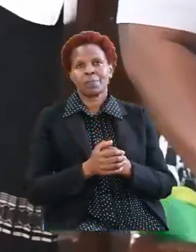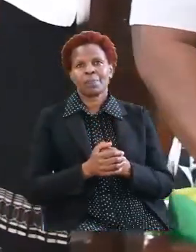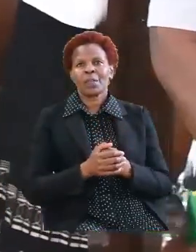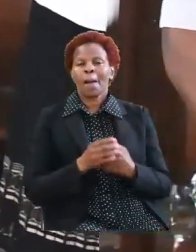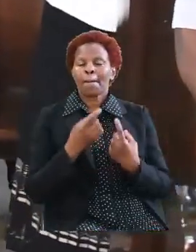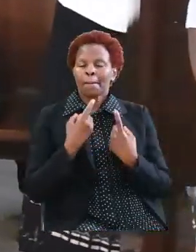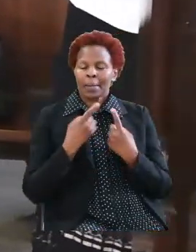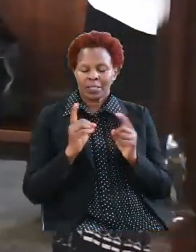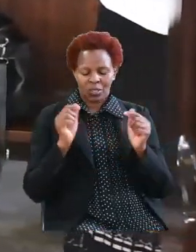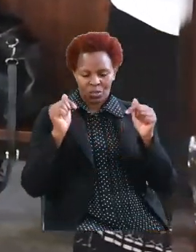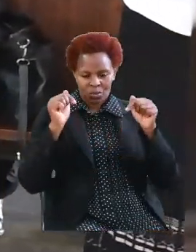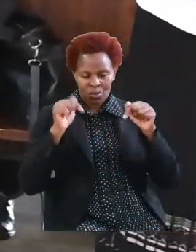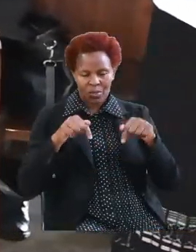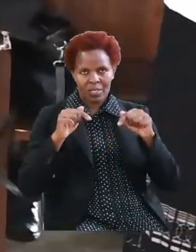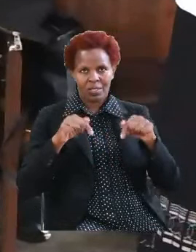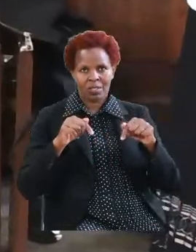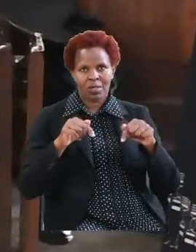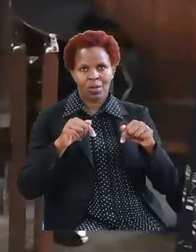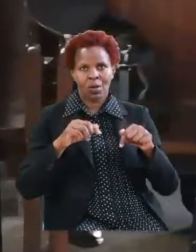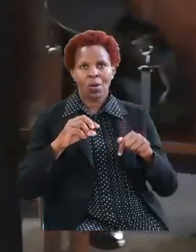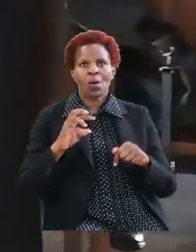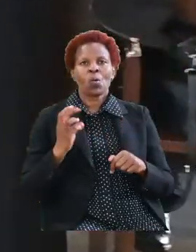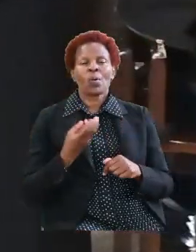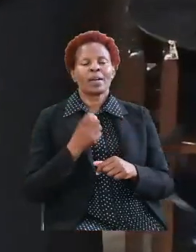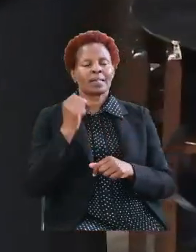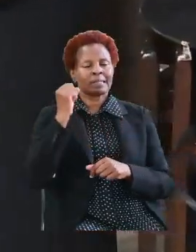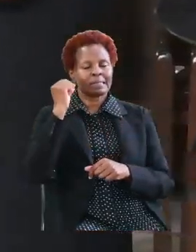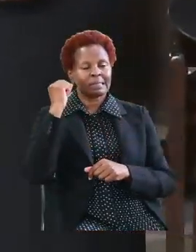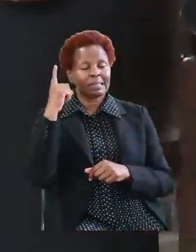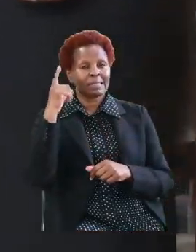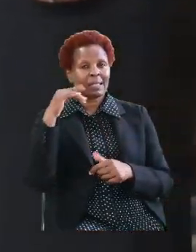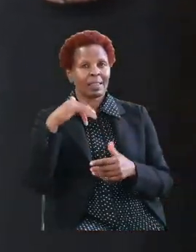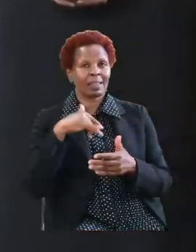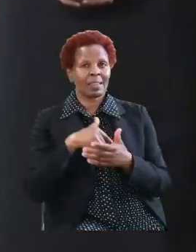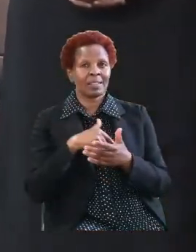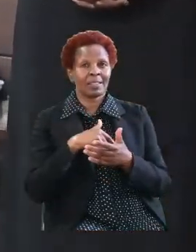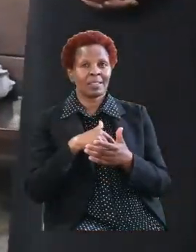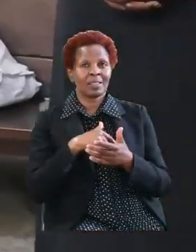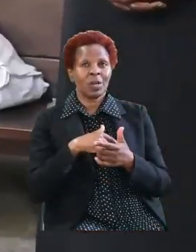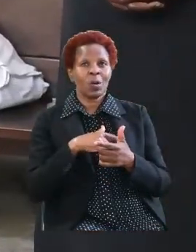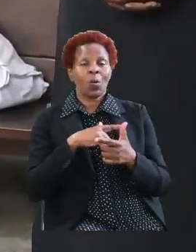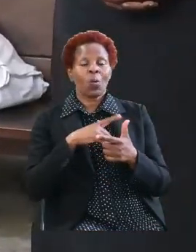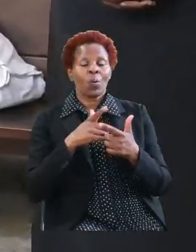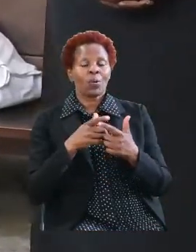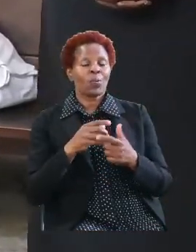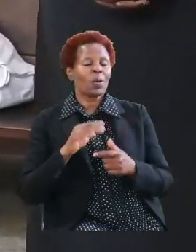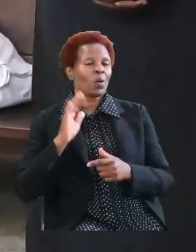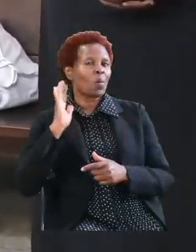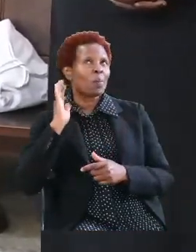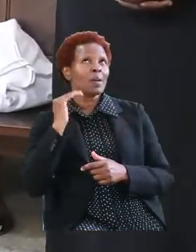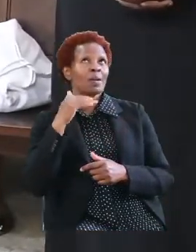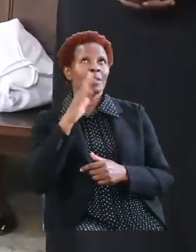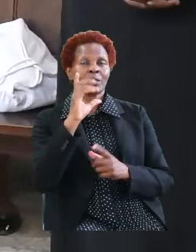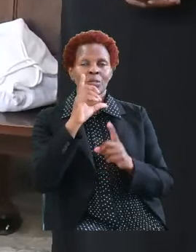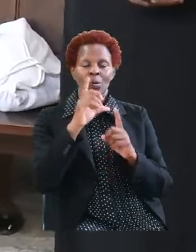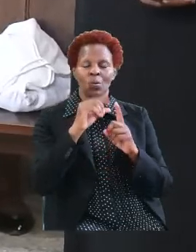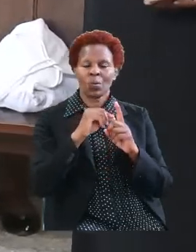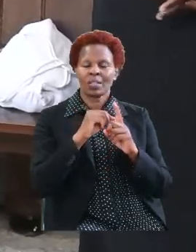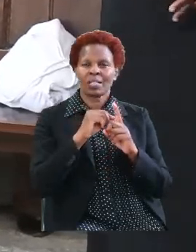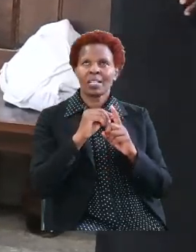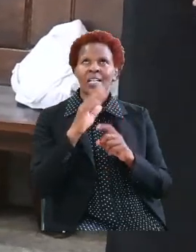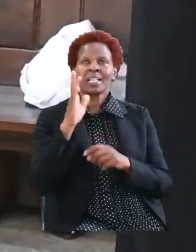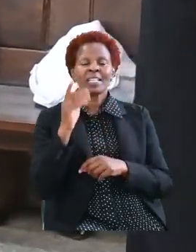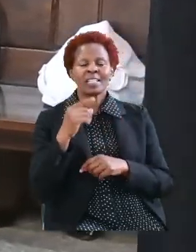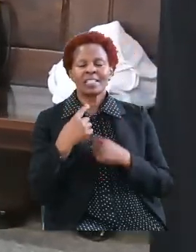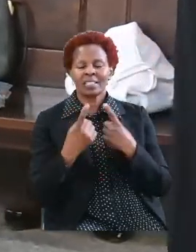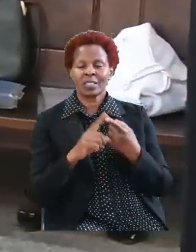But today we come to the understanding that it is at the obedience of the Lord that the Lord needs again to confirm